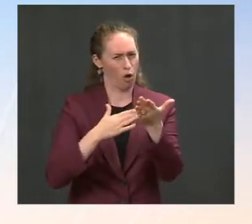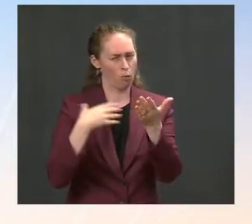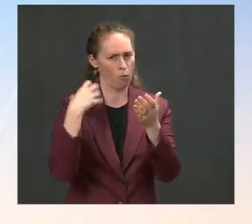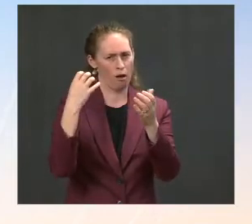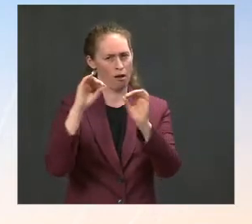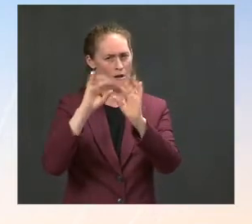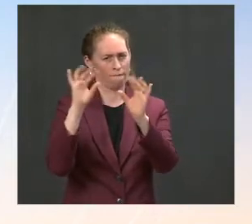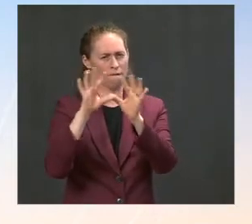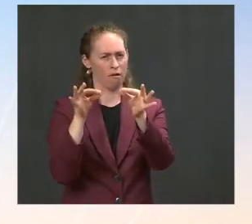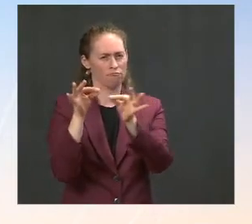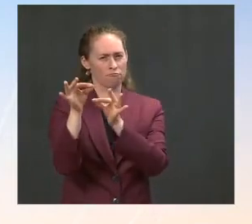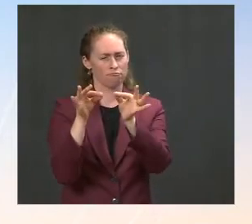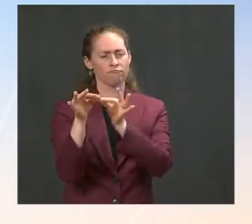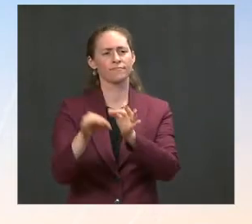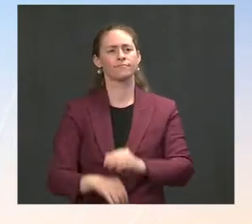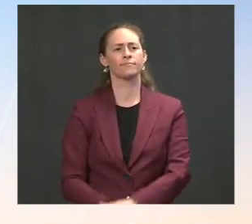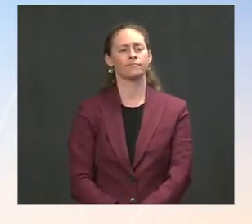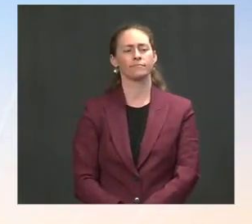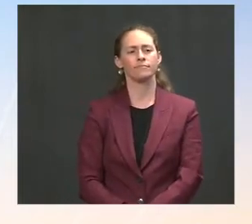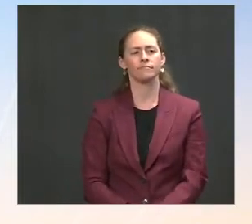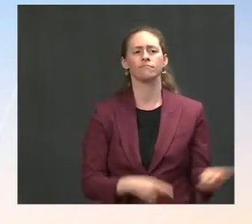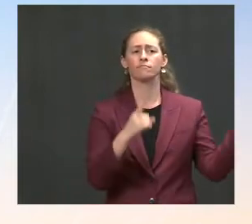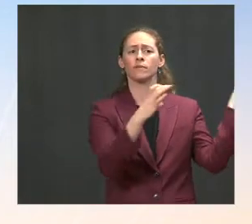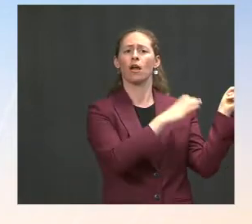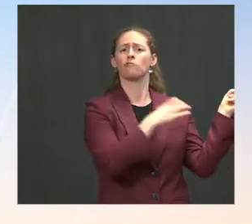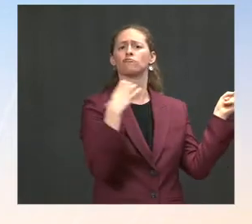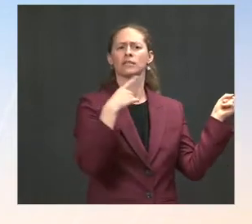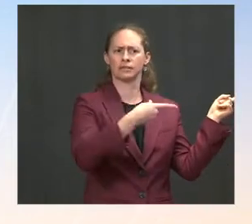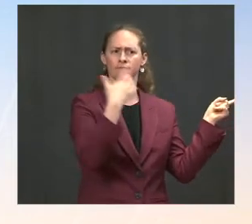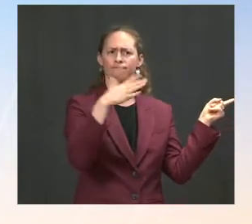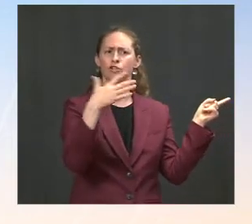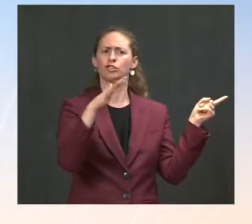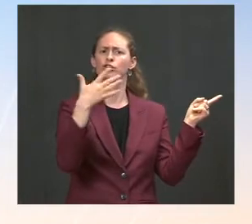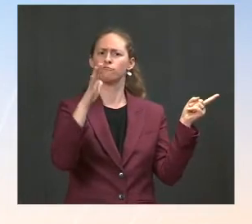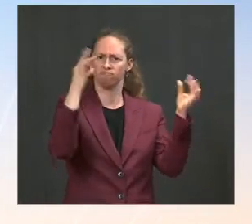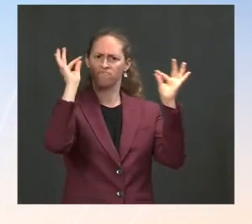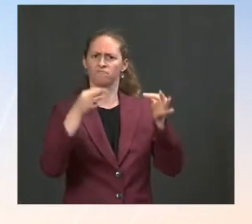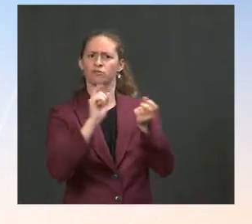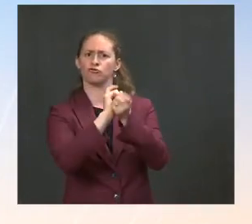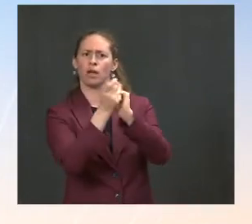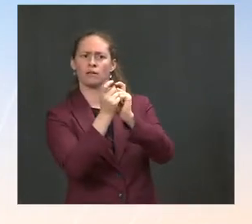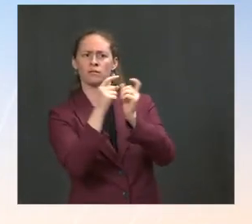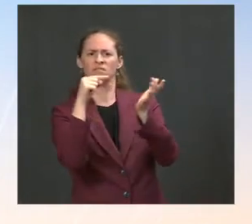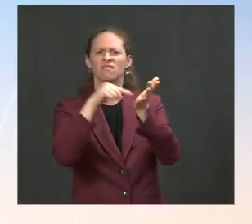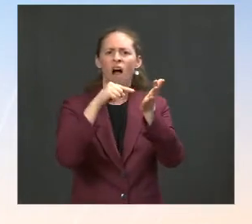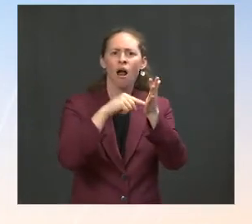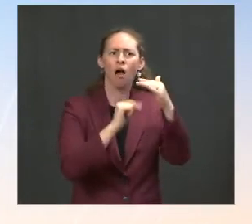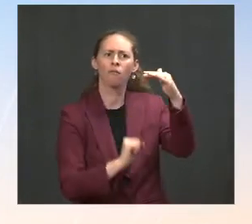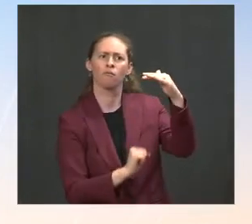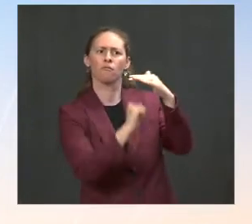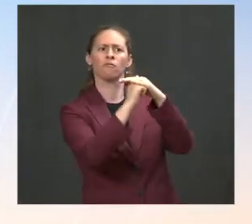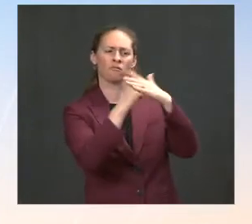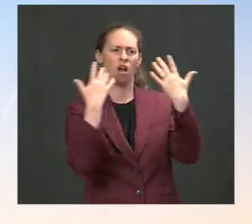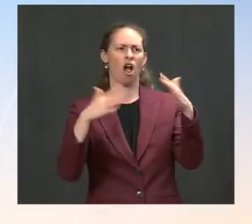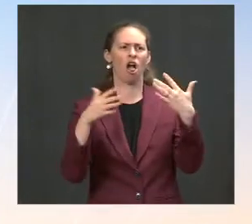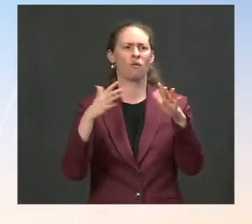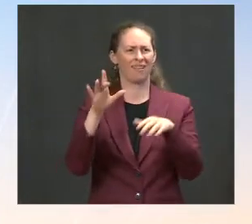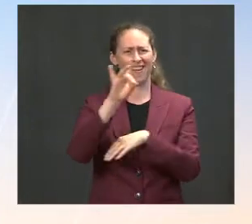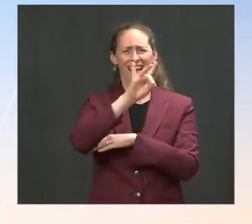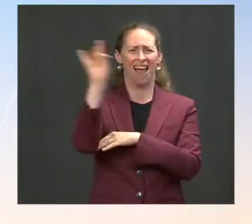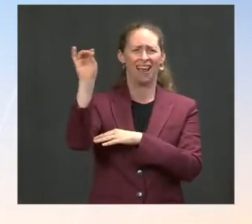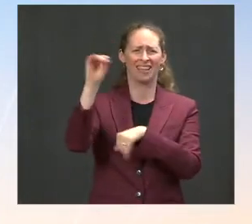has happened under both Republican and Democratic presidents. I will say, just for historical fact, more often under Republican presidents.